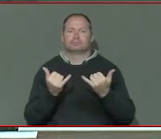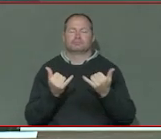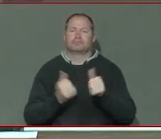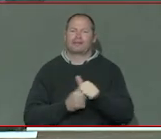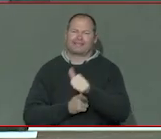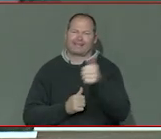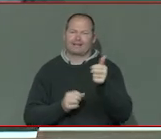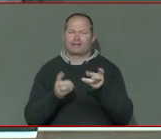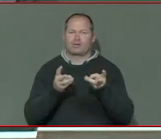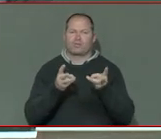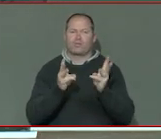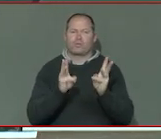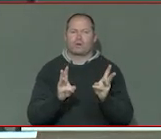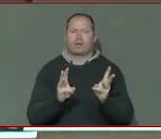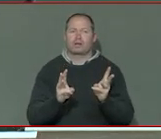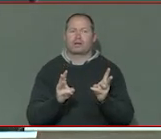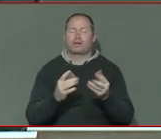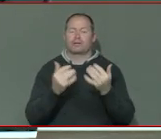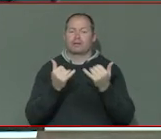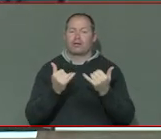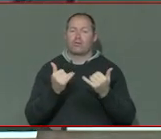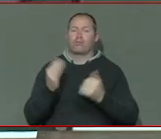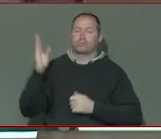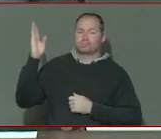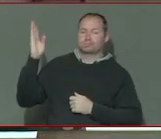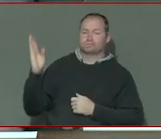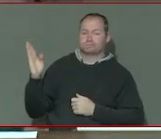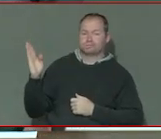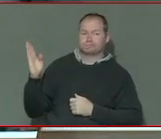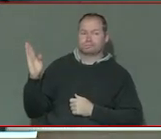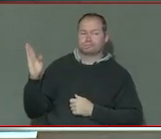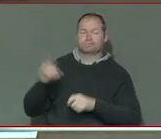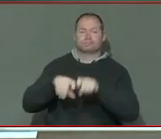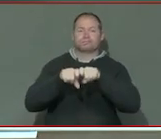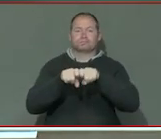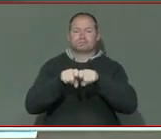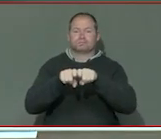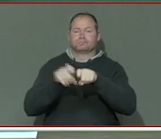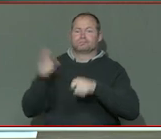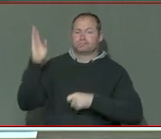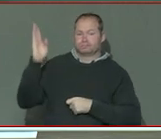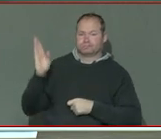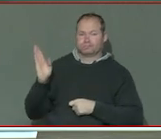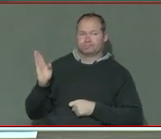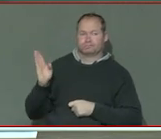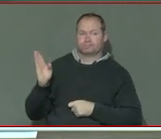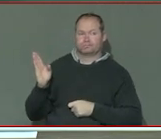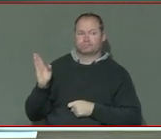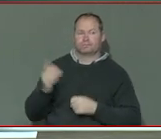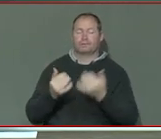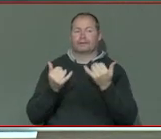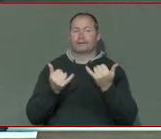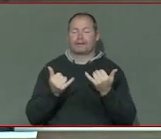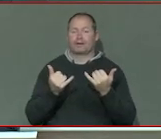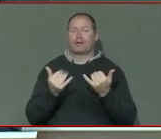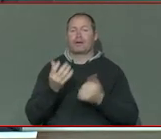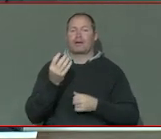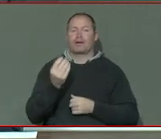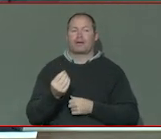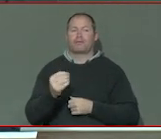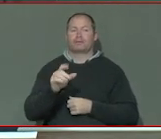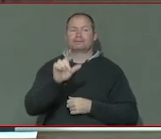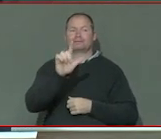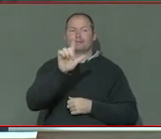they give it to you like this. They say to you, our creditors ledger has a balance of